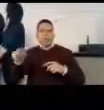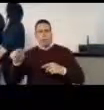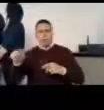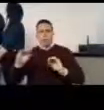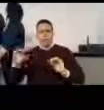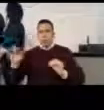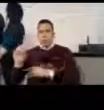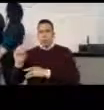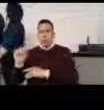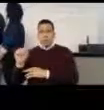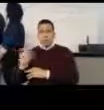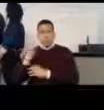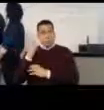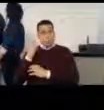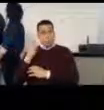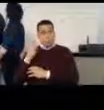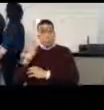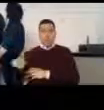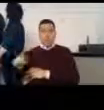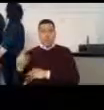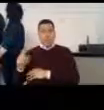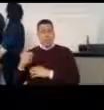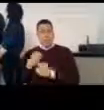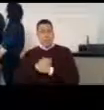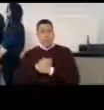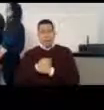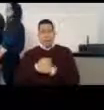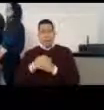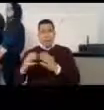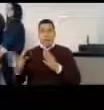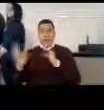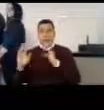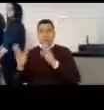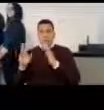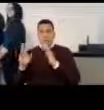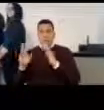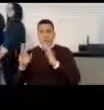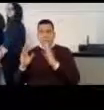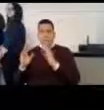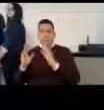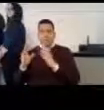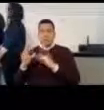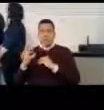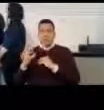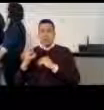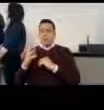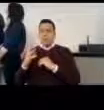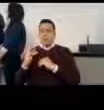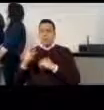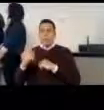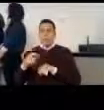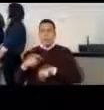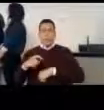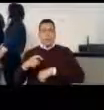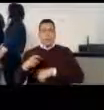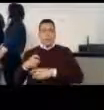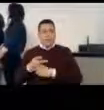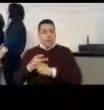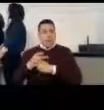disabilities? Because they also need your love, they also need your attention, they also need your care,